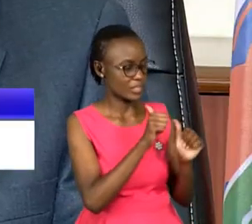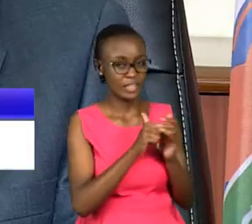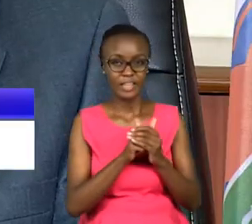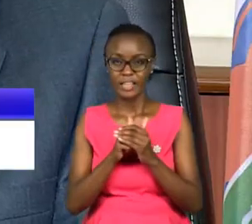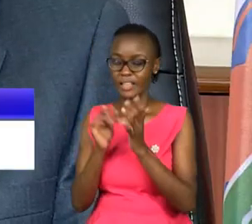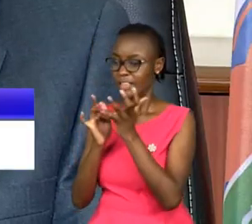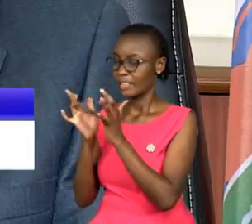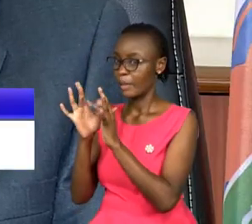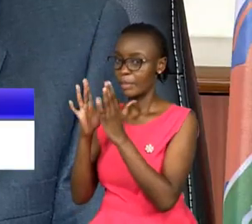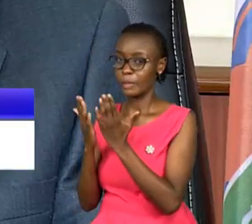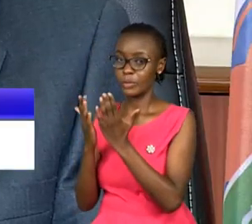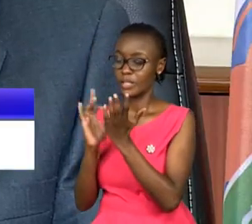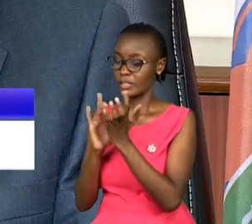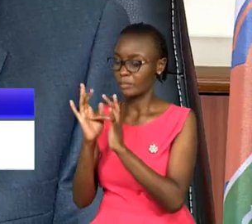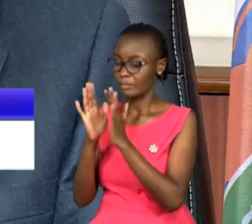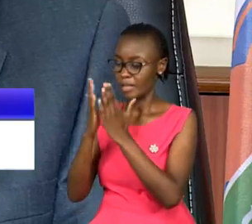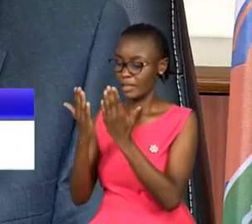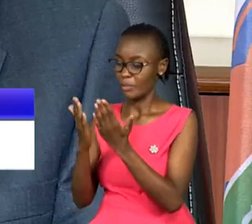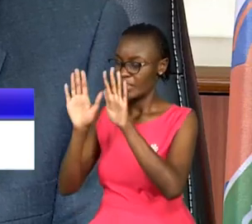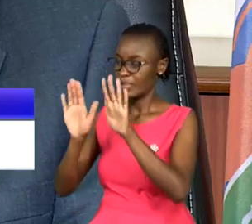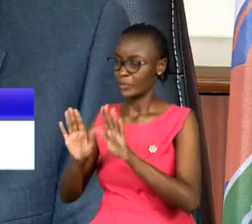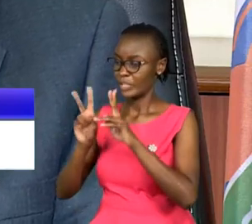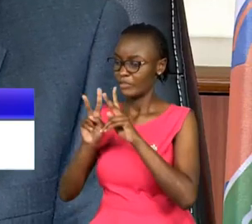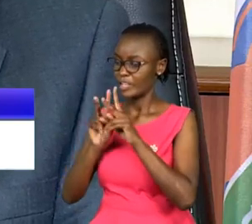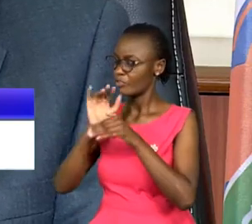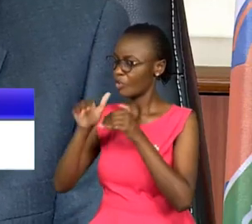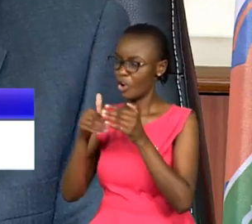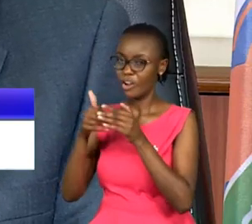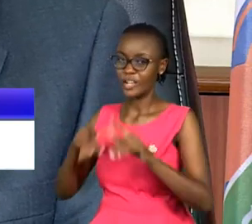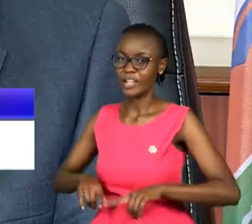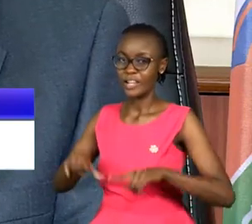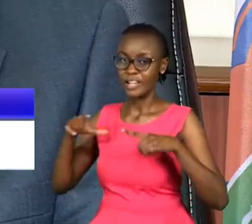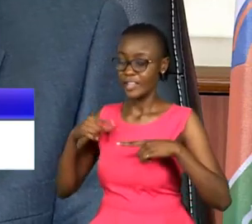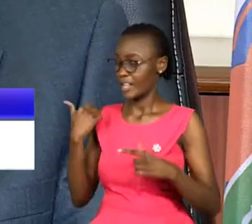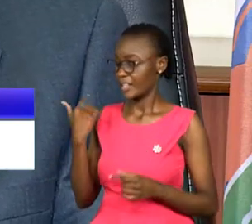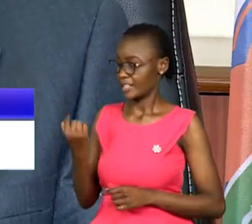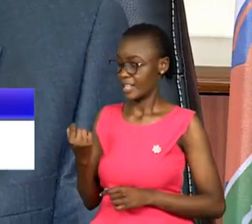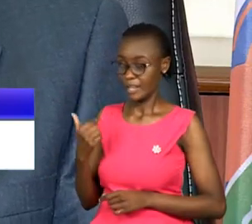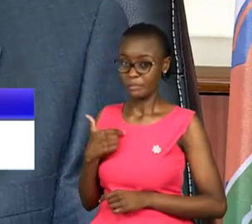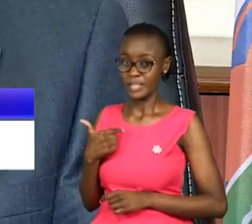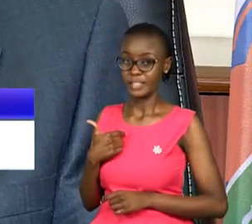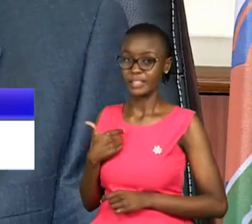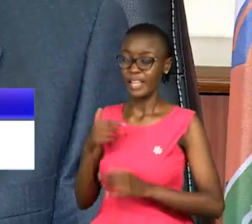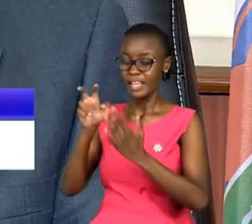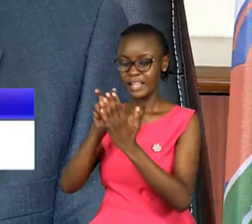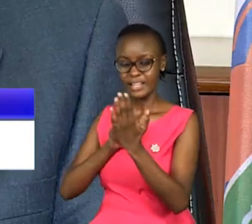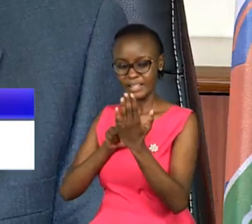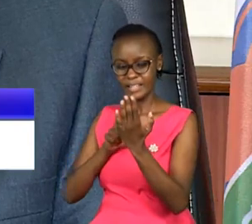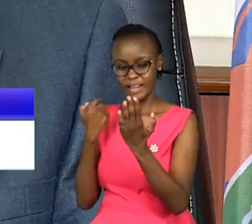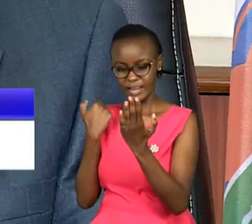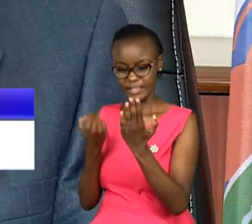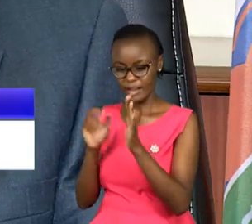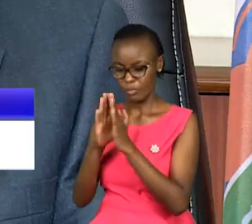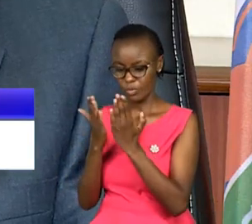the Bible. It is important for all aspects of life. A recent reading I had is a